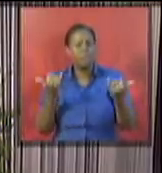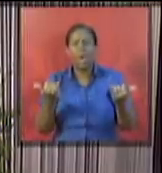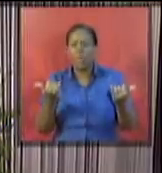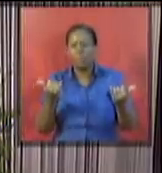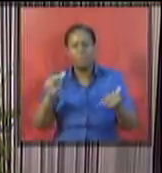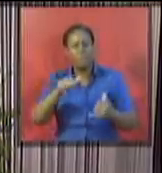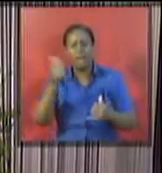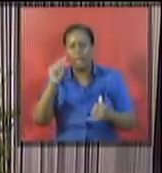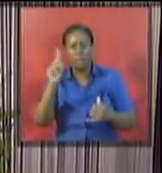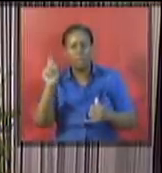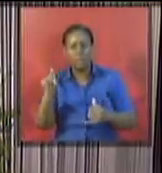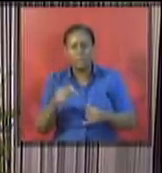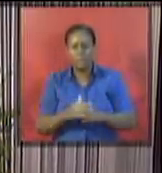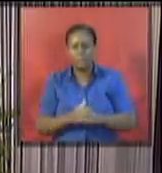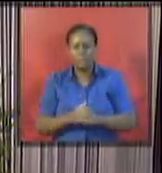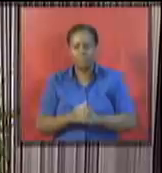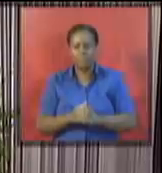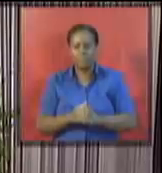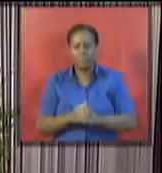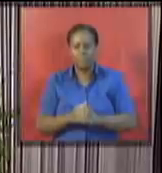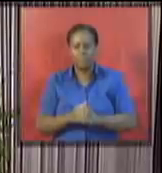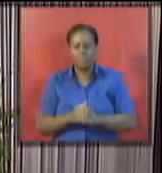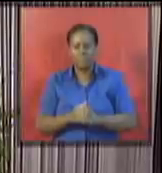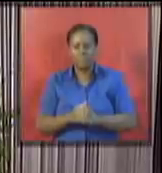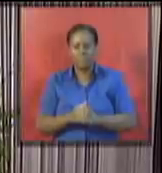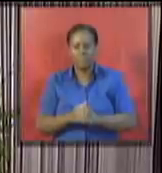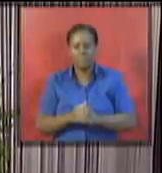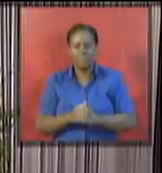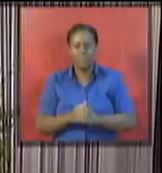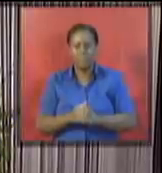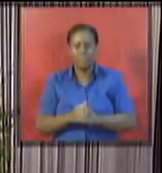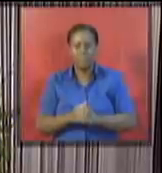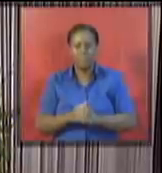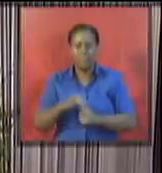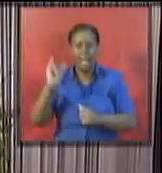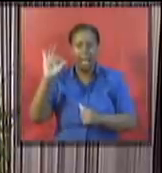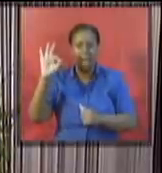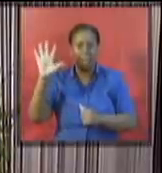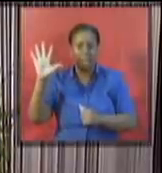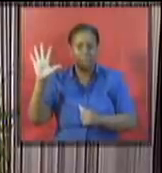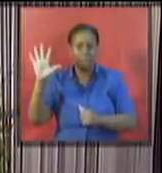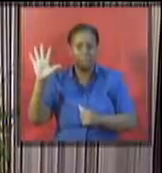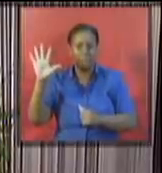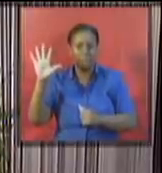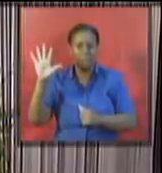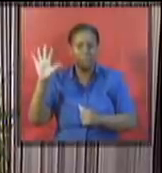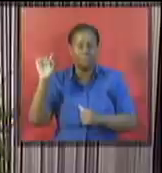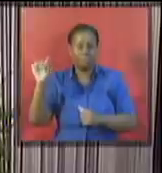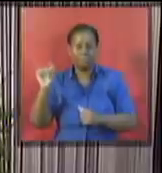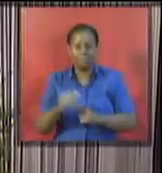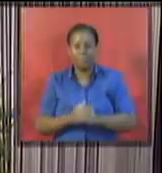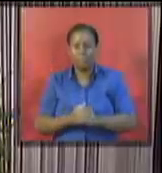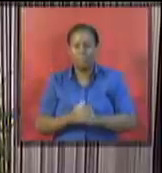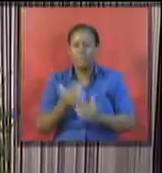My apologies, I-95.5, please. I hope you heard. Yes, good morning to you, Candice. Morning to everyone else. Morning,